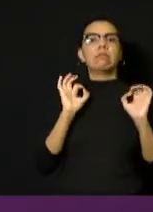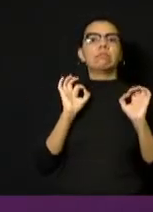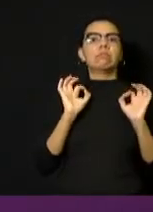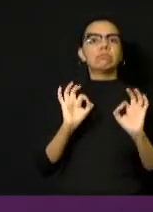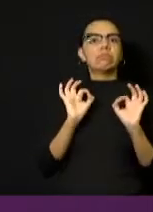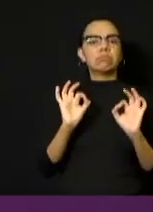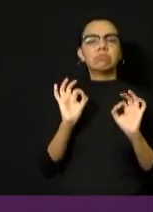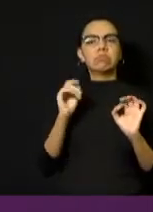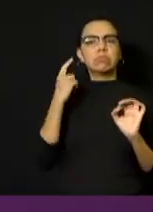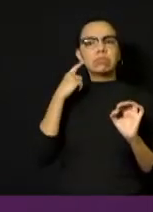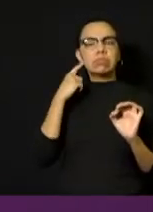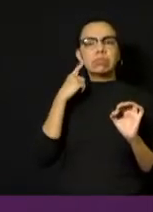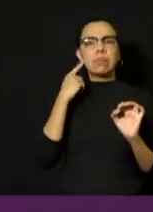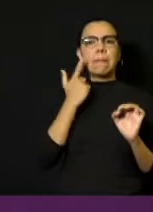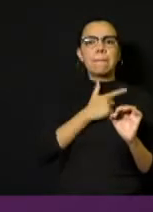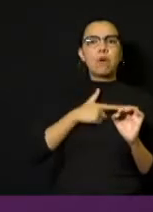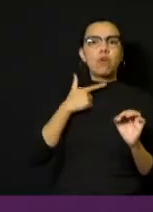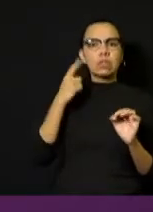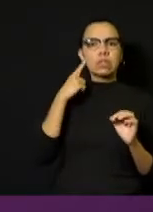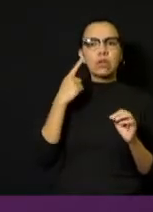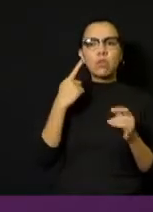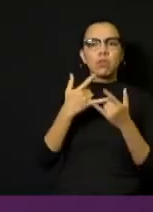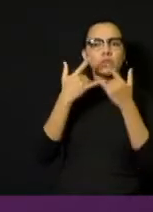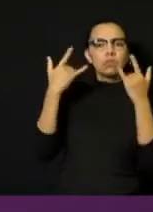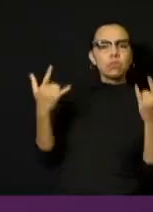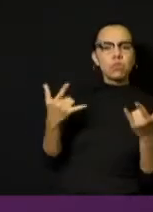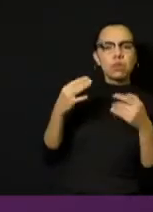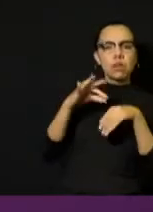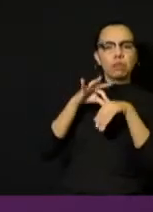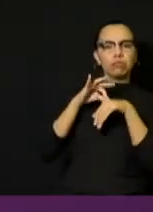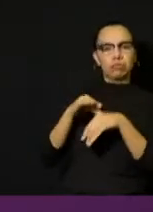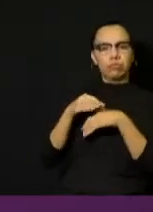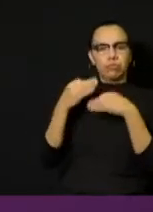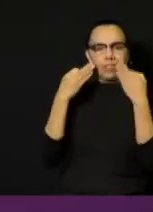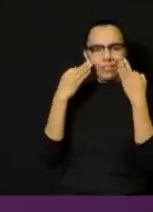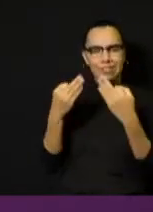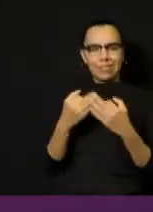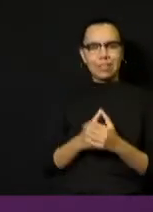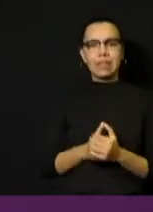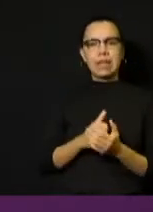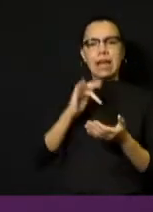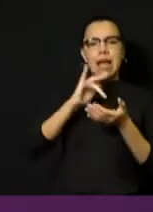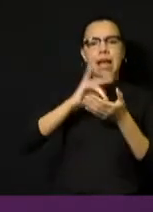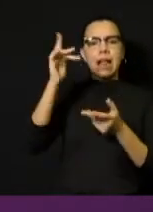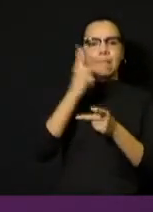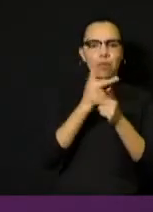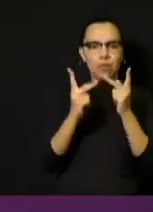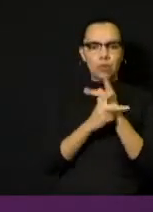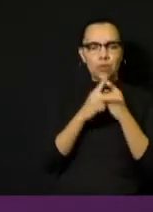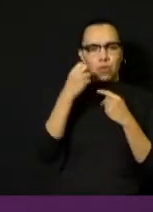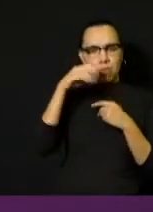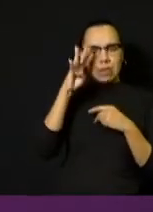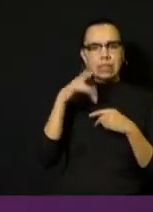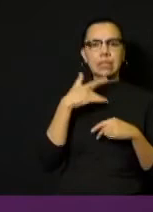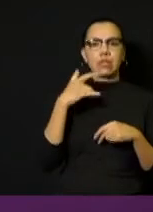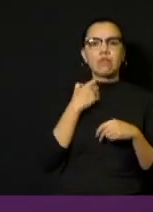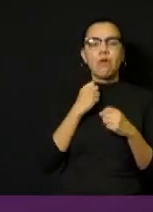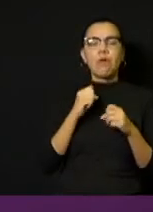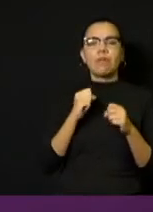satisfaction I get when I listen to the testimonials thanks to